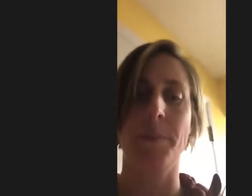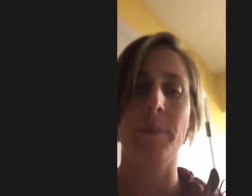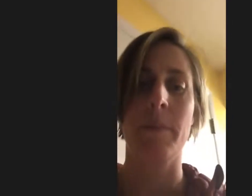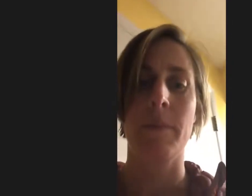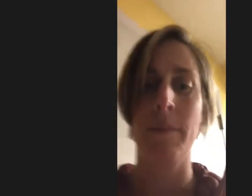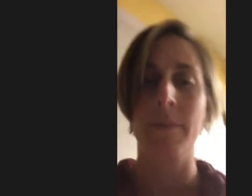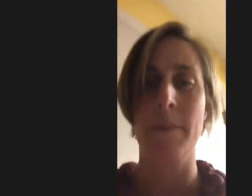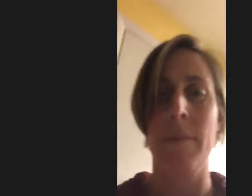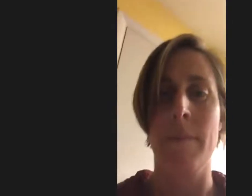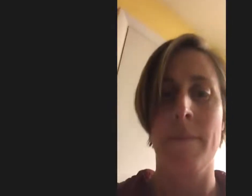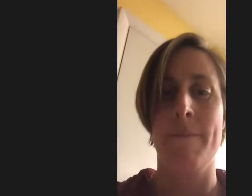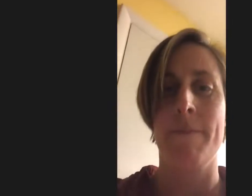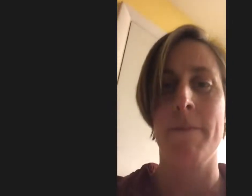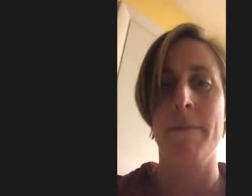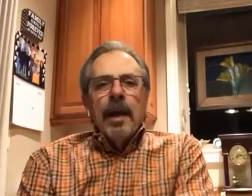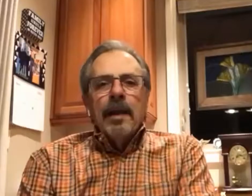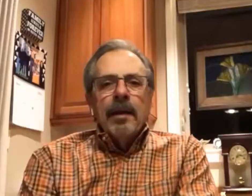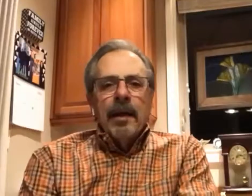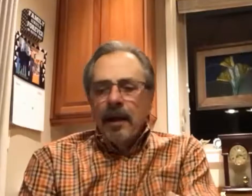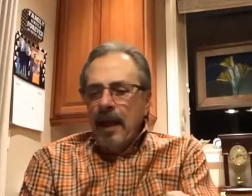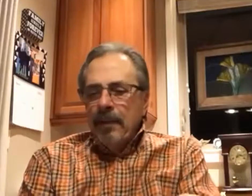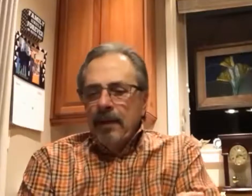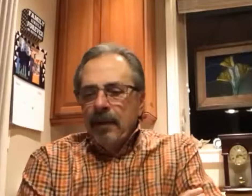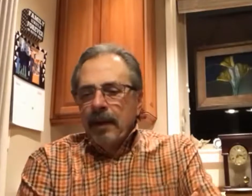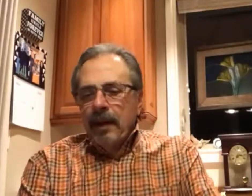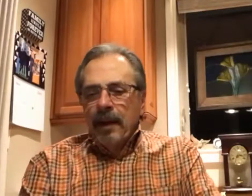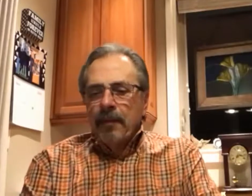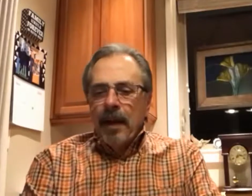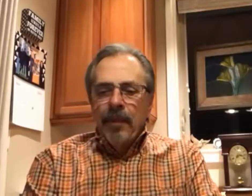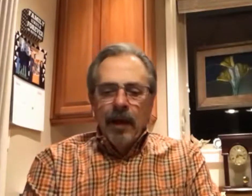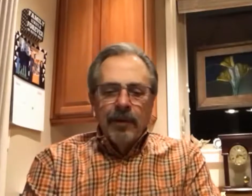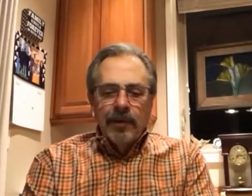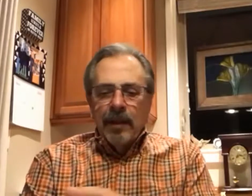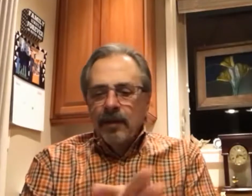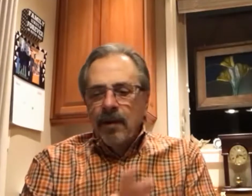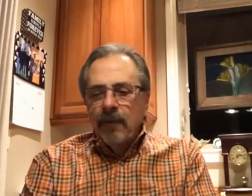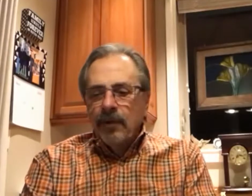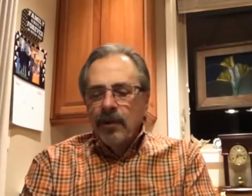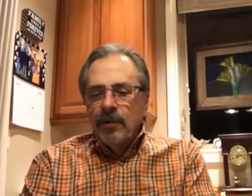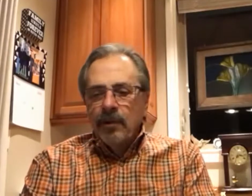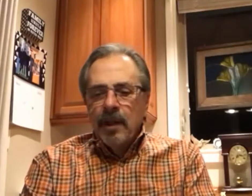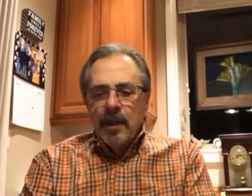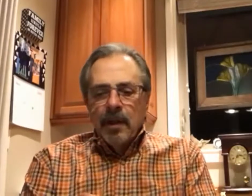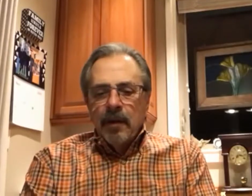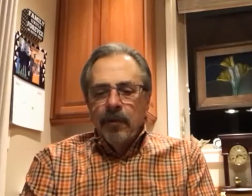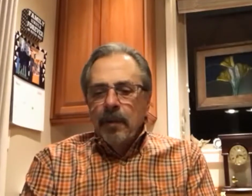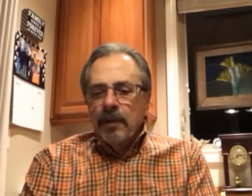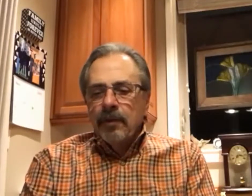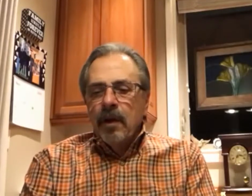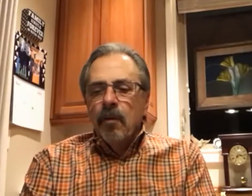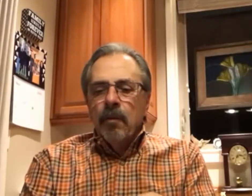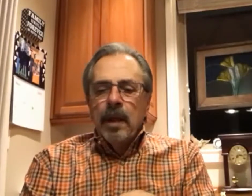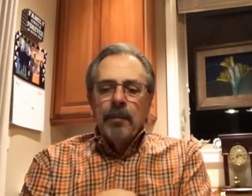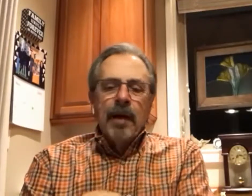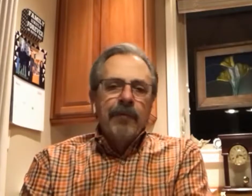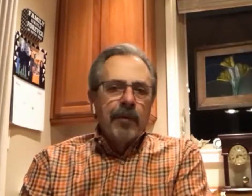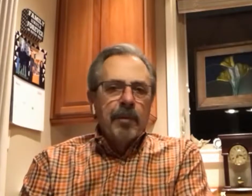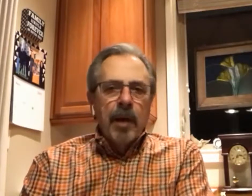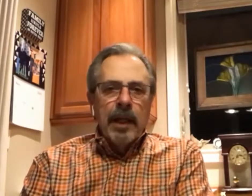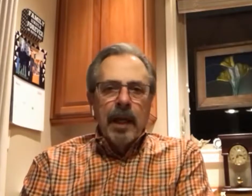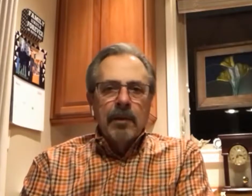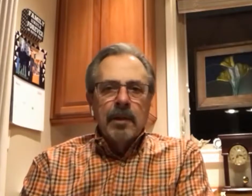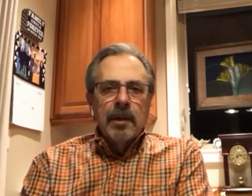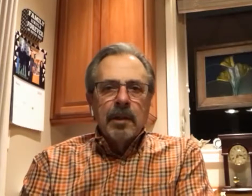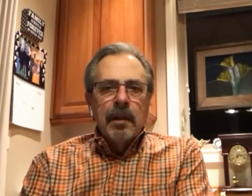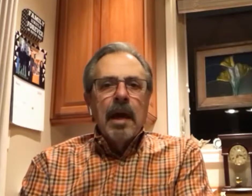you. Well, Amy, I just had this conversation a few minutes ago in my